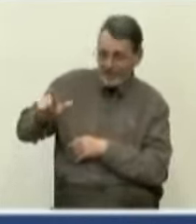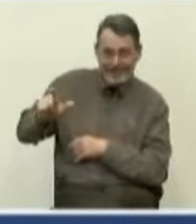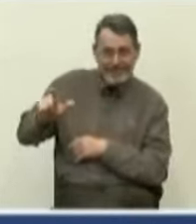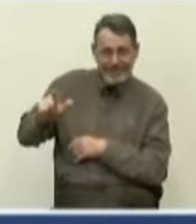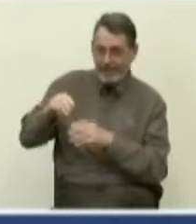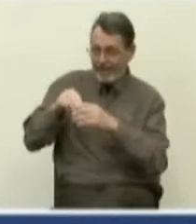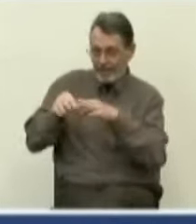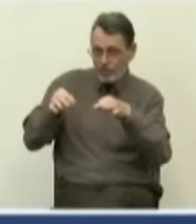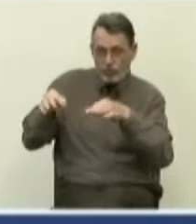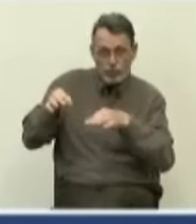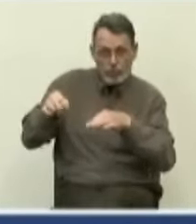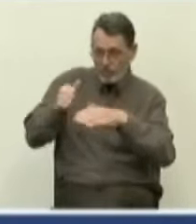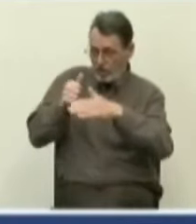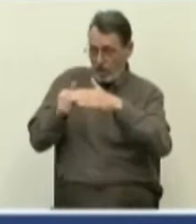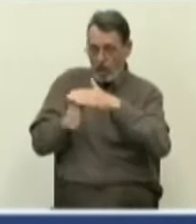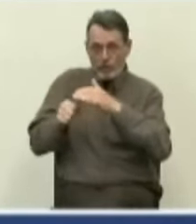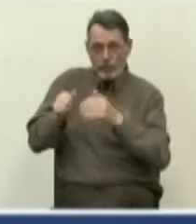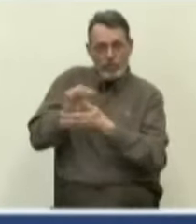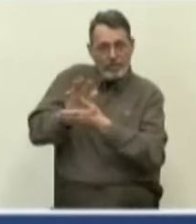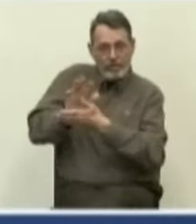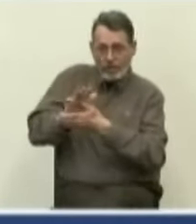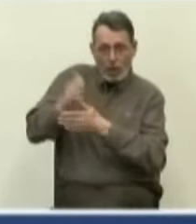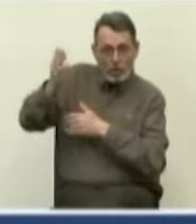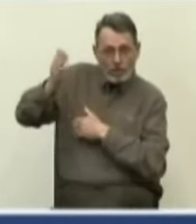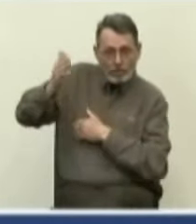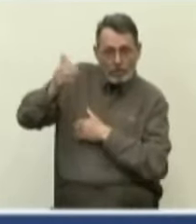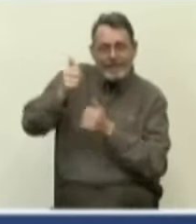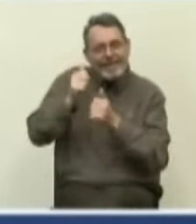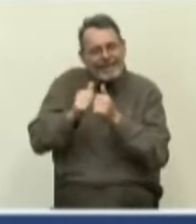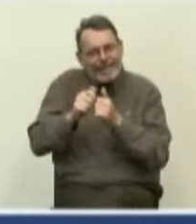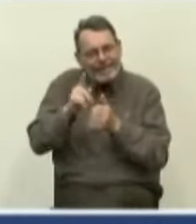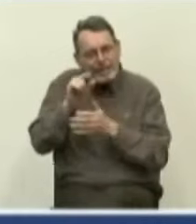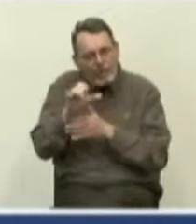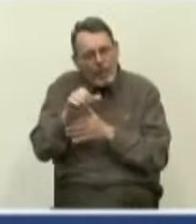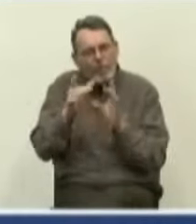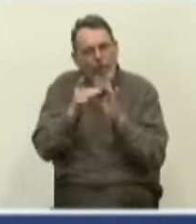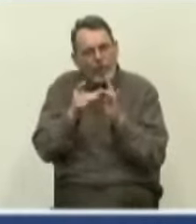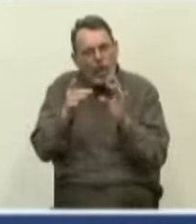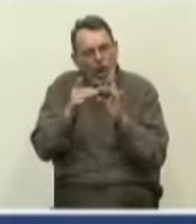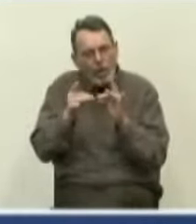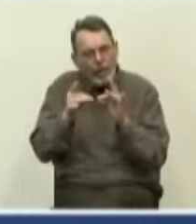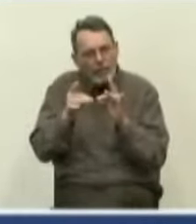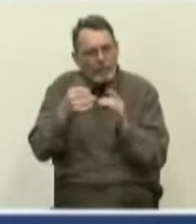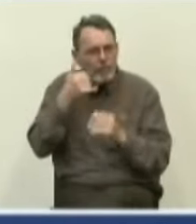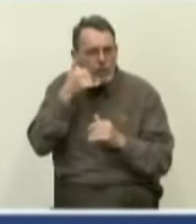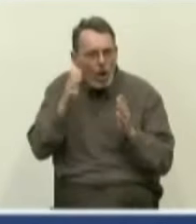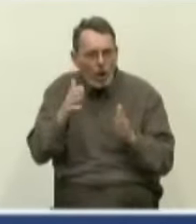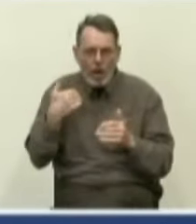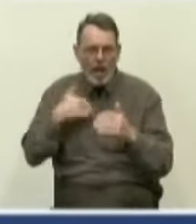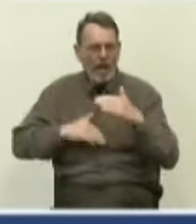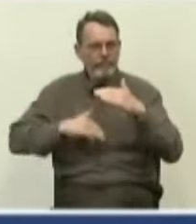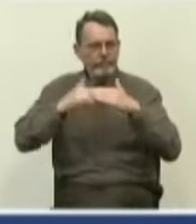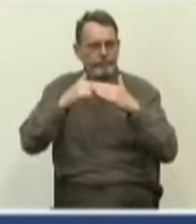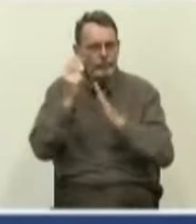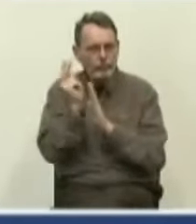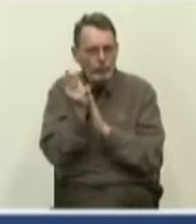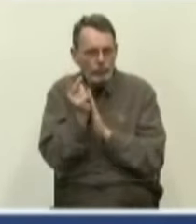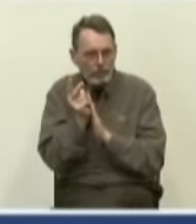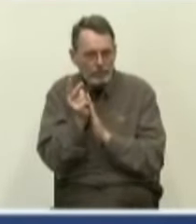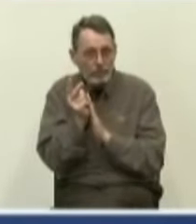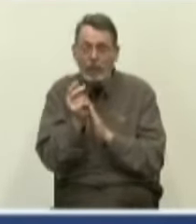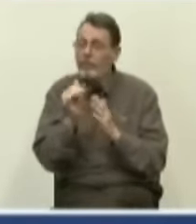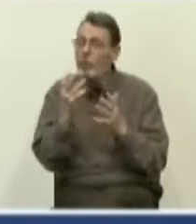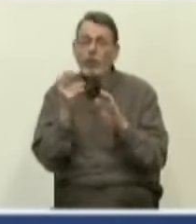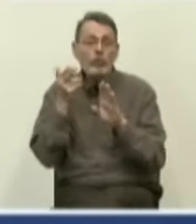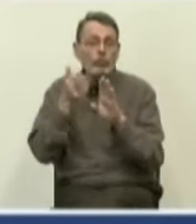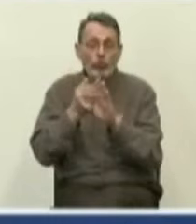video presentation. Each public comment caller will have up to 2 minutes to speak. If you wish to join the